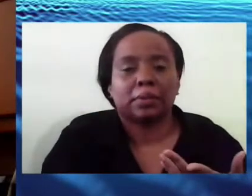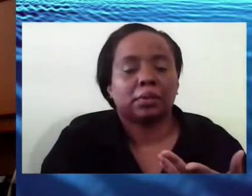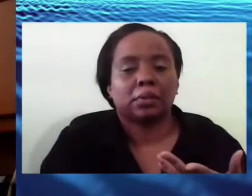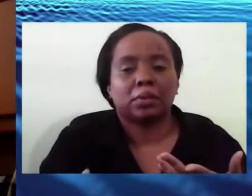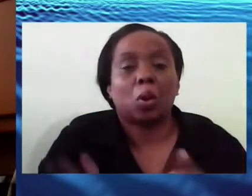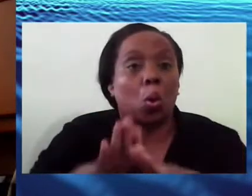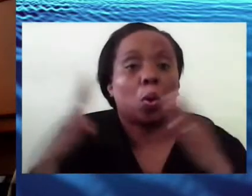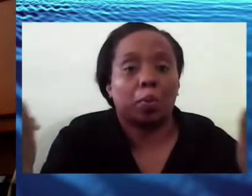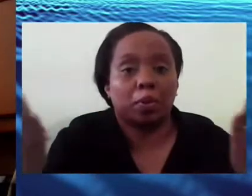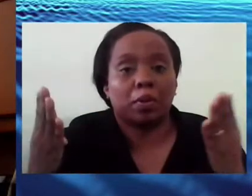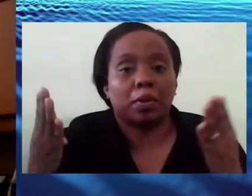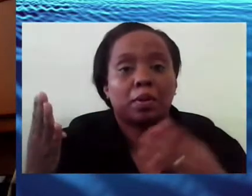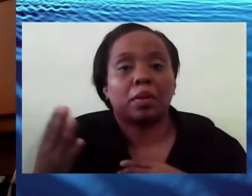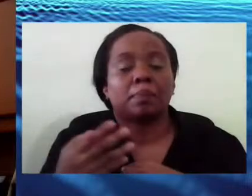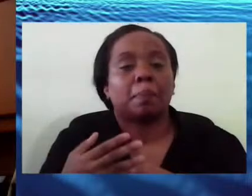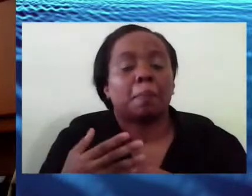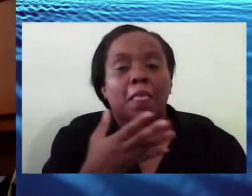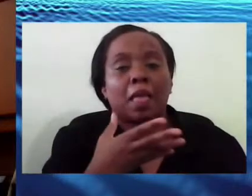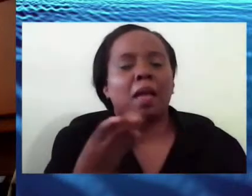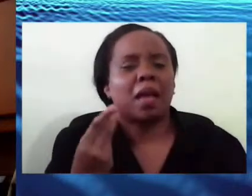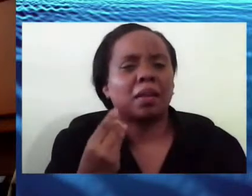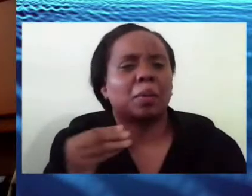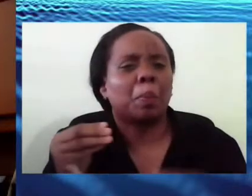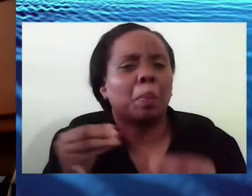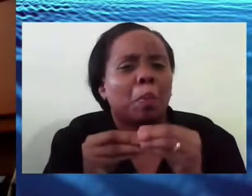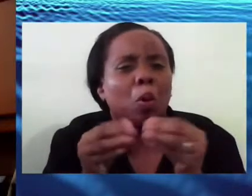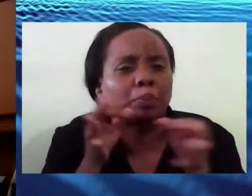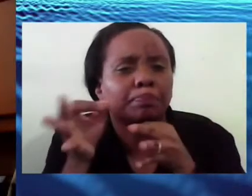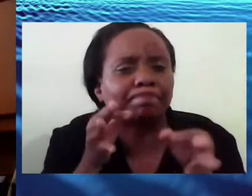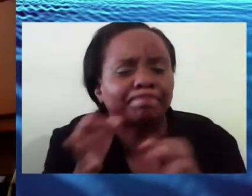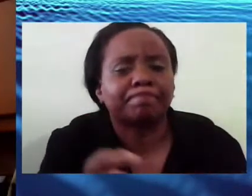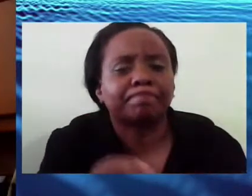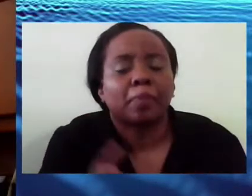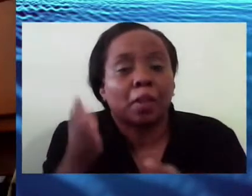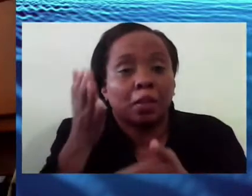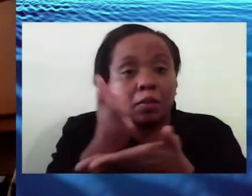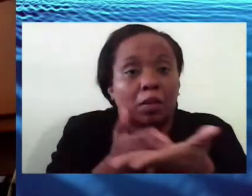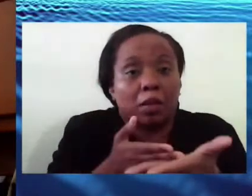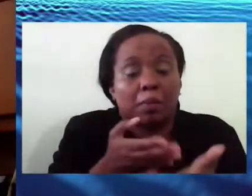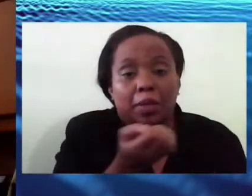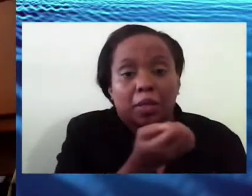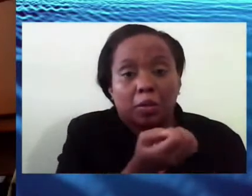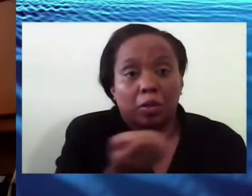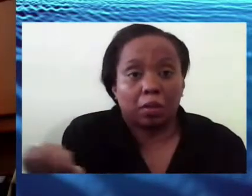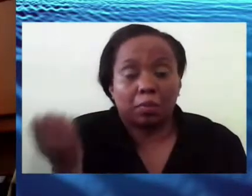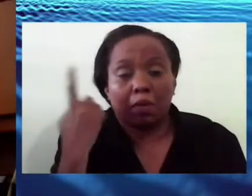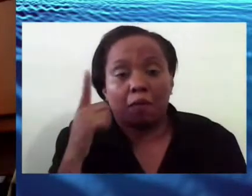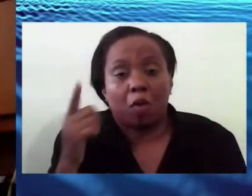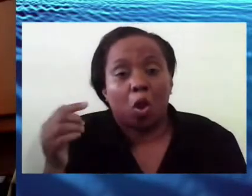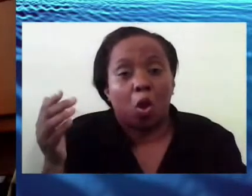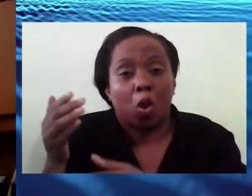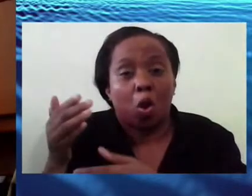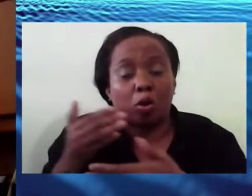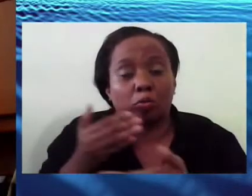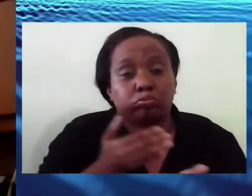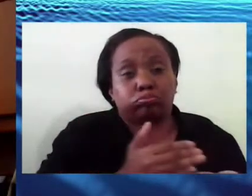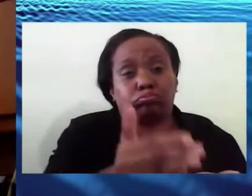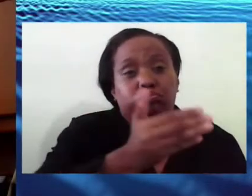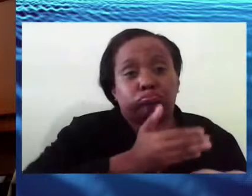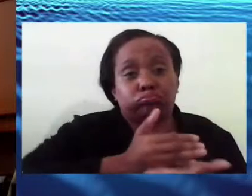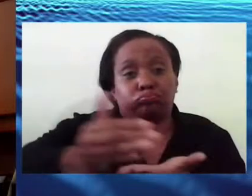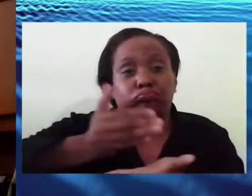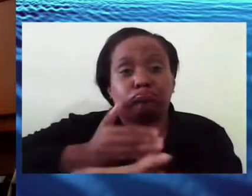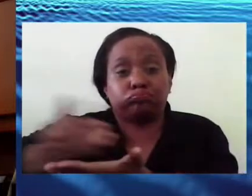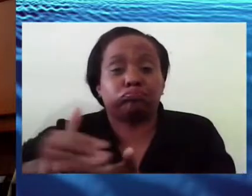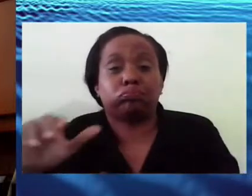airport. And if I could be a little bit more precise, some of the equipment that we were using to sweep the ash from the runway, we still had some dust